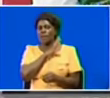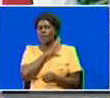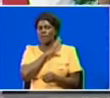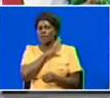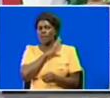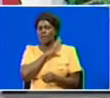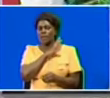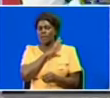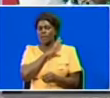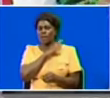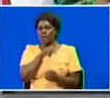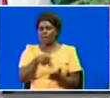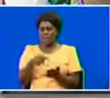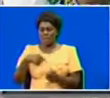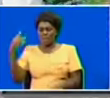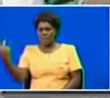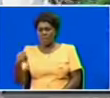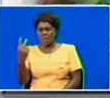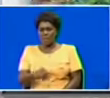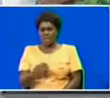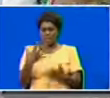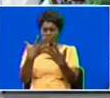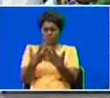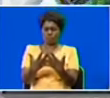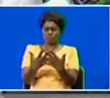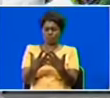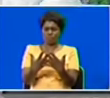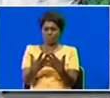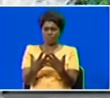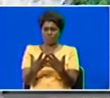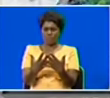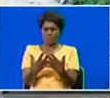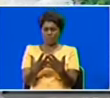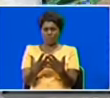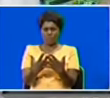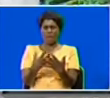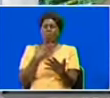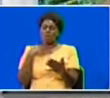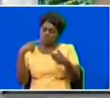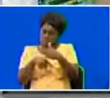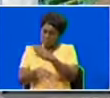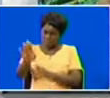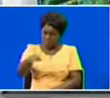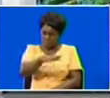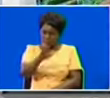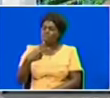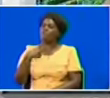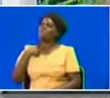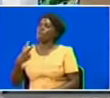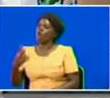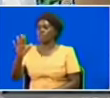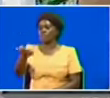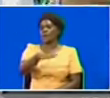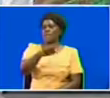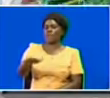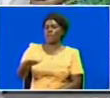MP salaries. I got beaten. I was arrested and taken to jail. So I'm running to go to parliament, to become a voice in parliament.